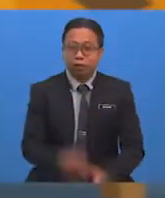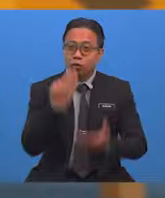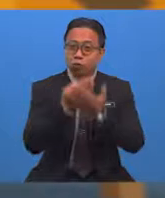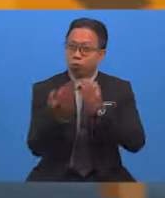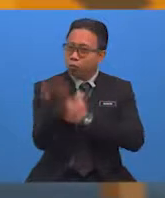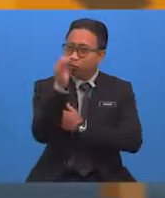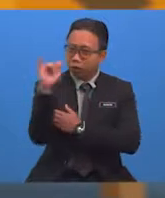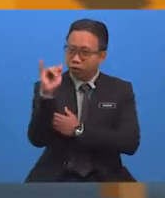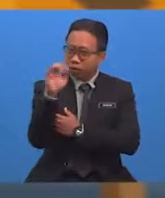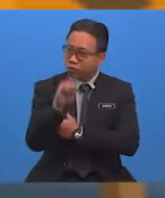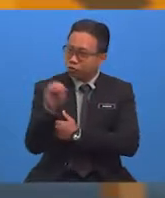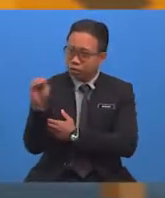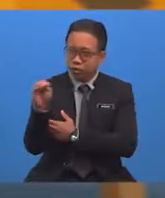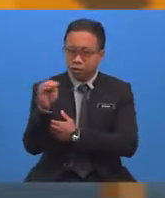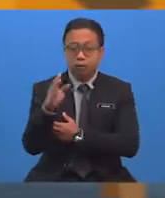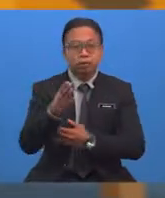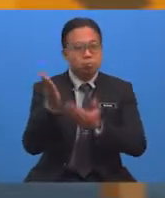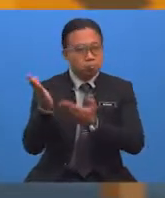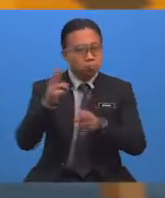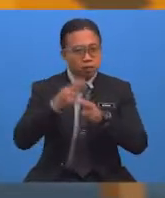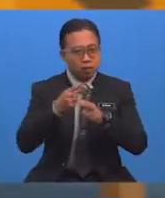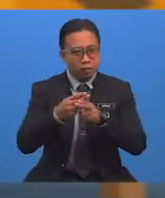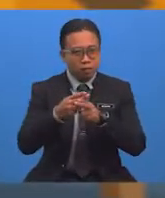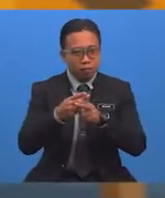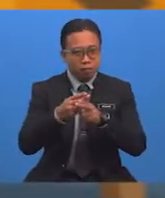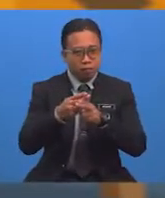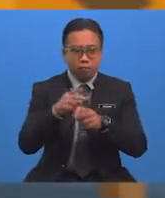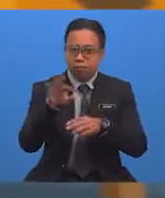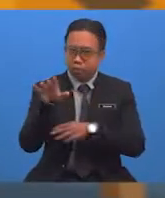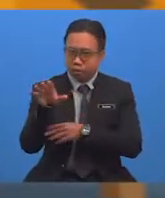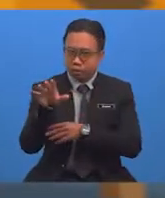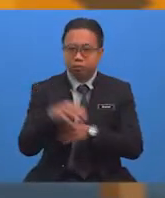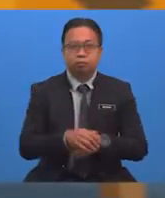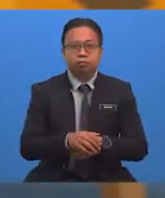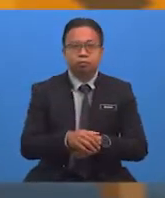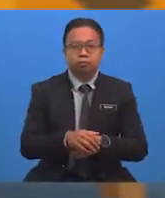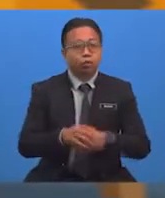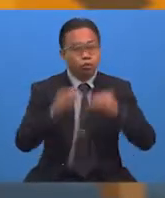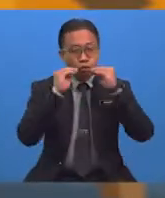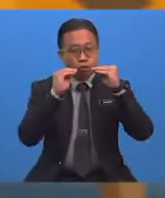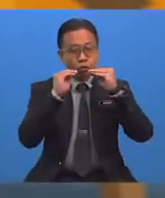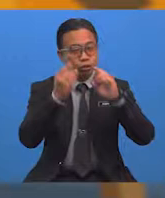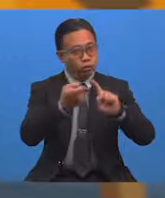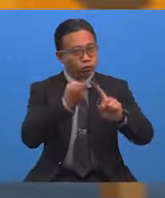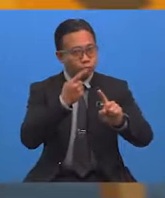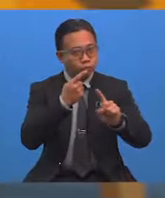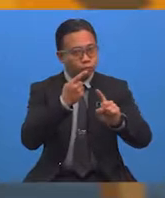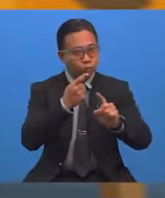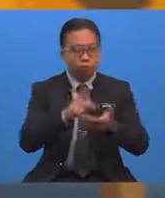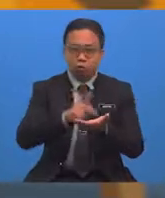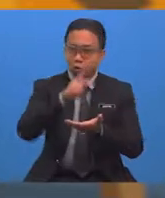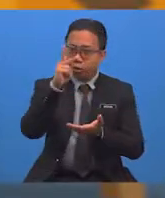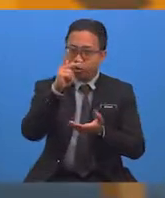Good morning, students. My name is Madam Jai, and I am a teacher from College